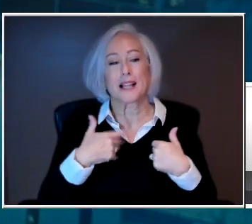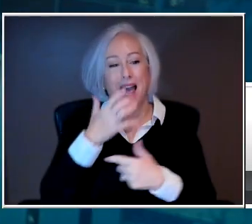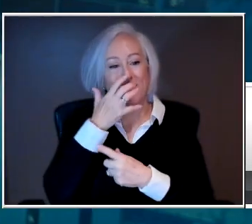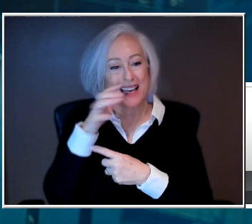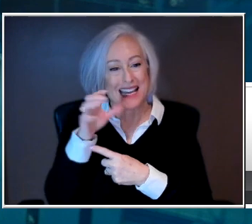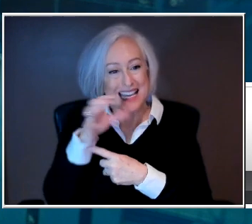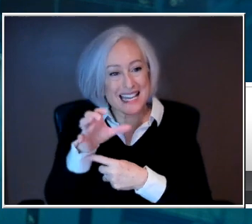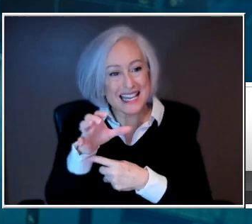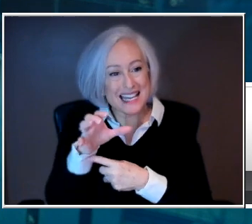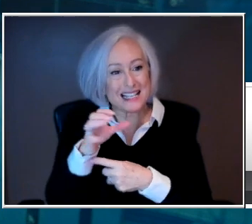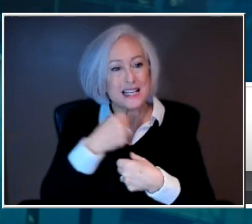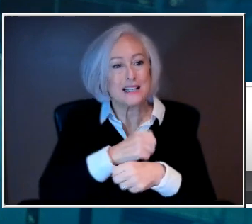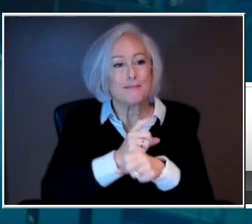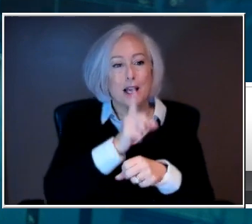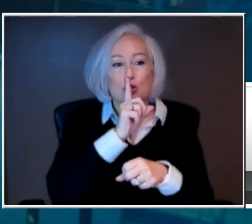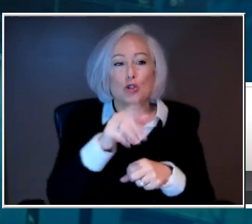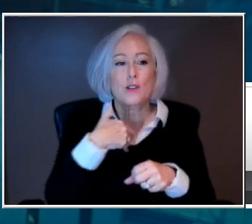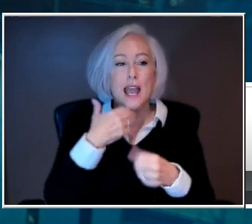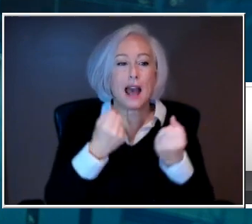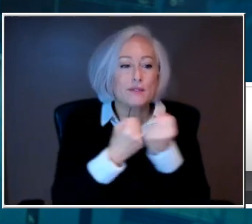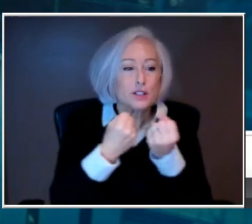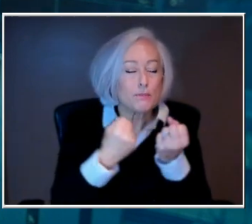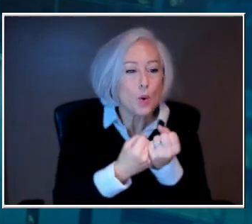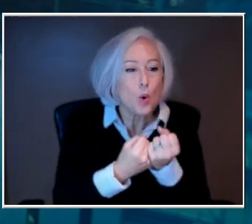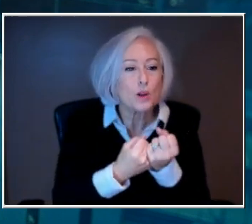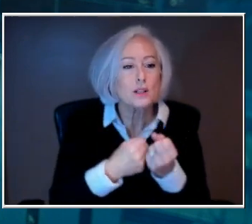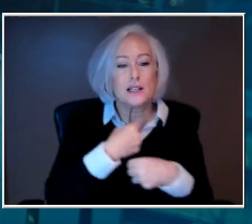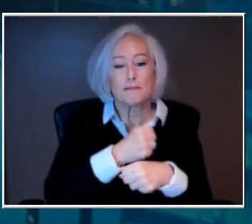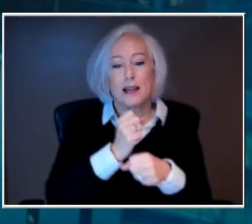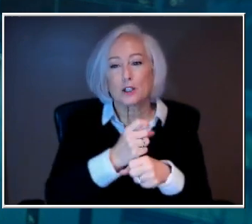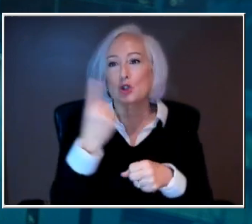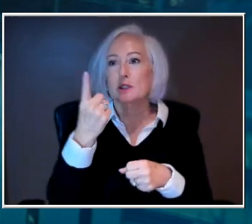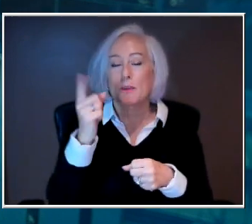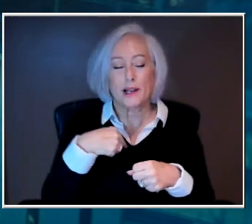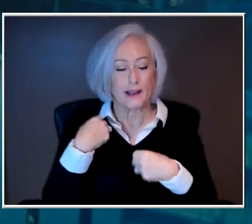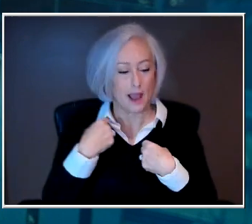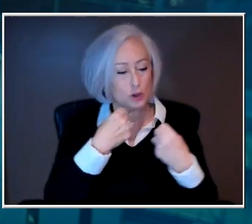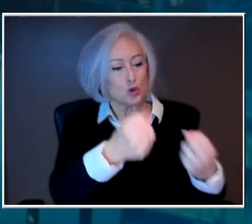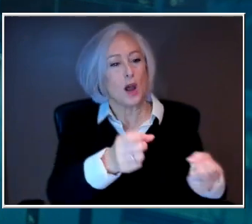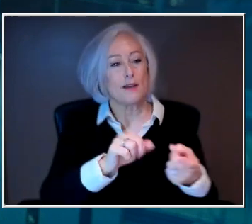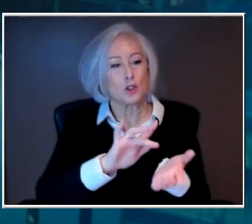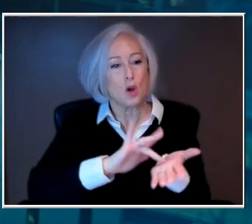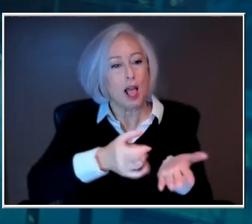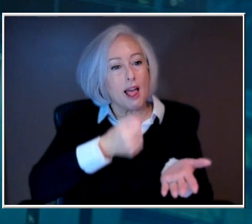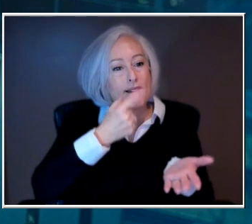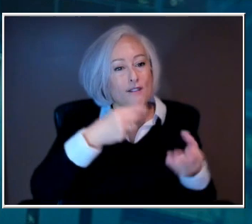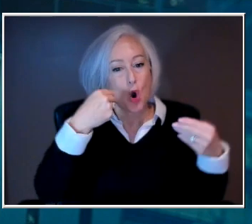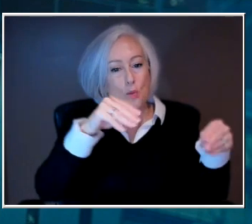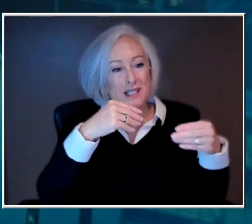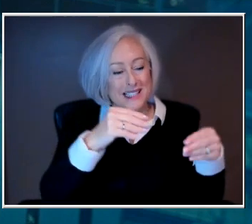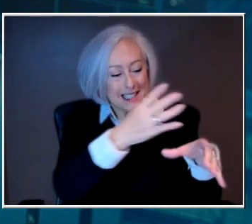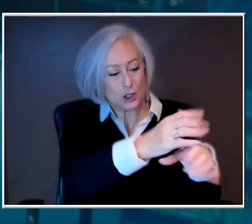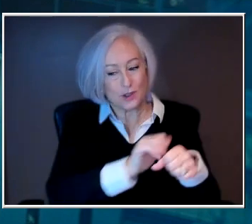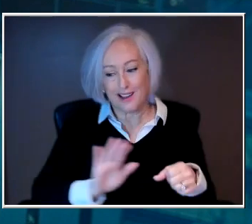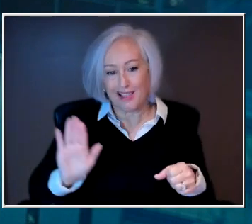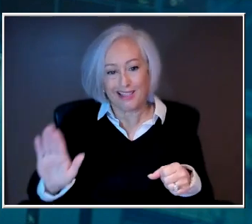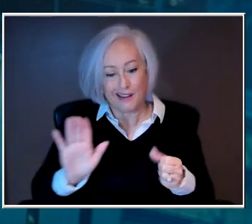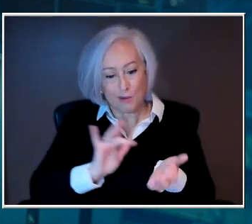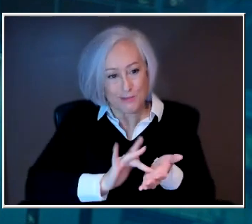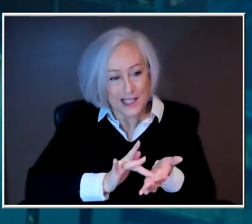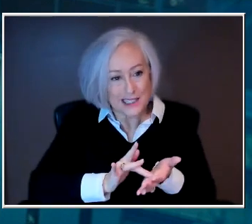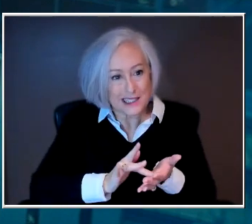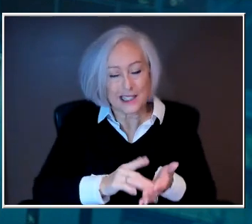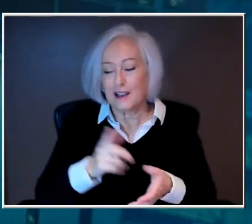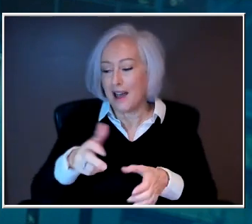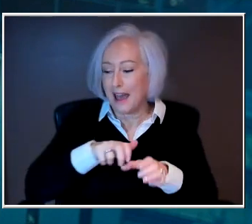they need, that they have someone who can run to the pharmacy and get their medication so that they don't go out, so that they have a ride to dialysis. This is a really big